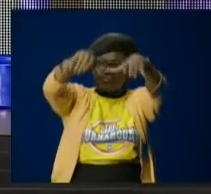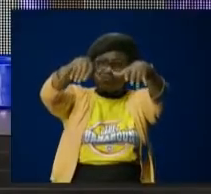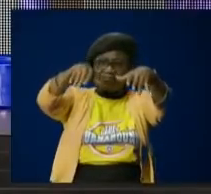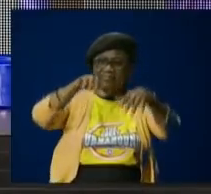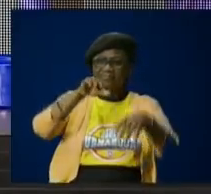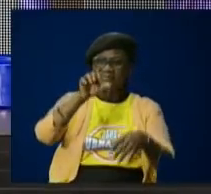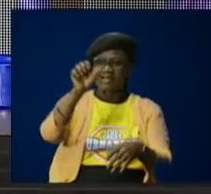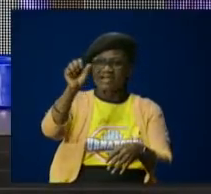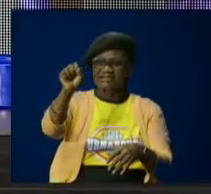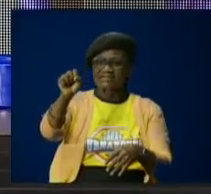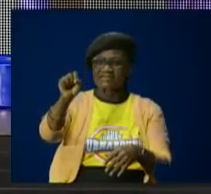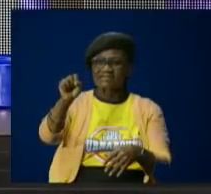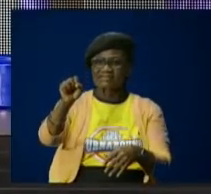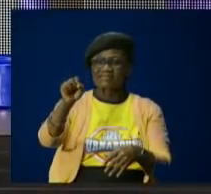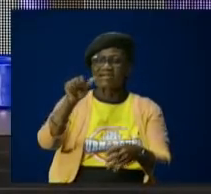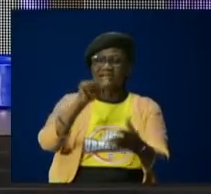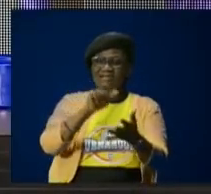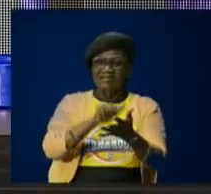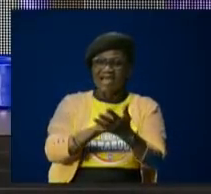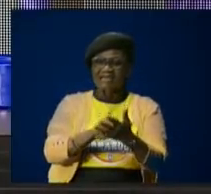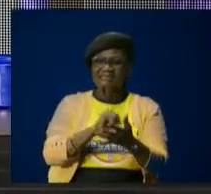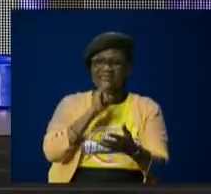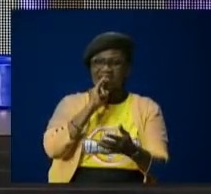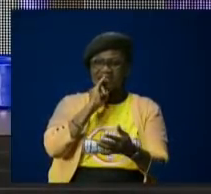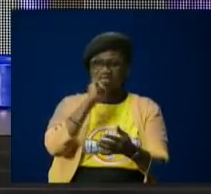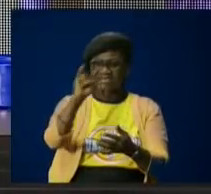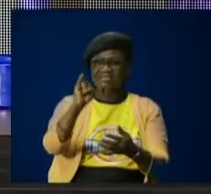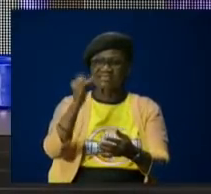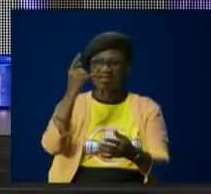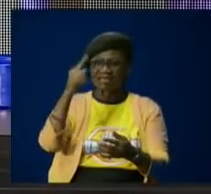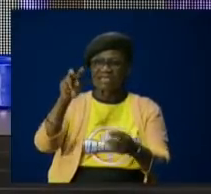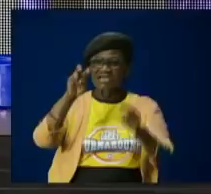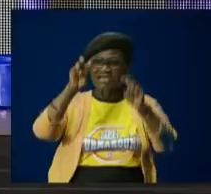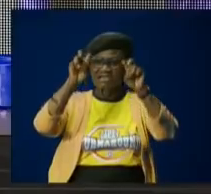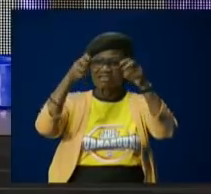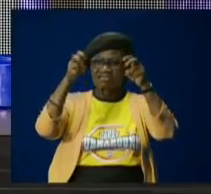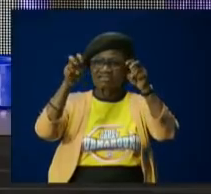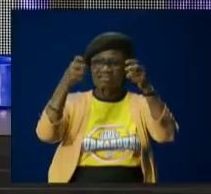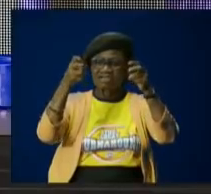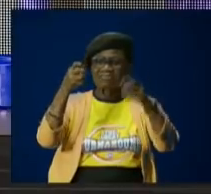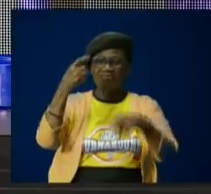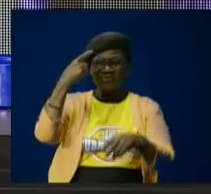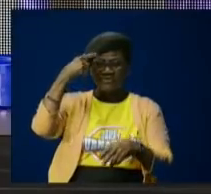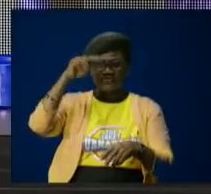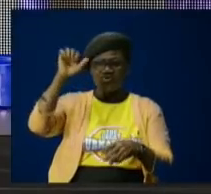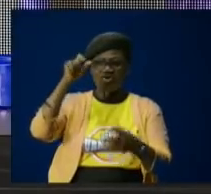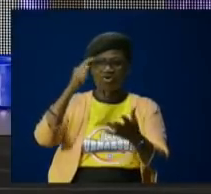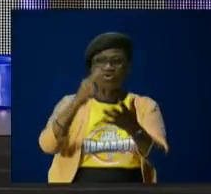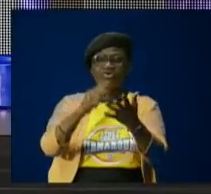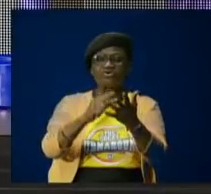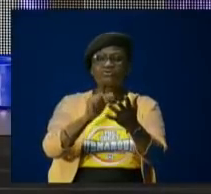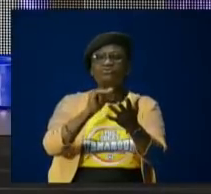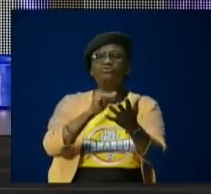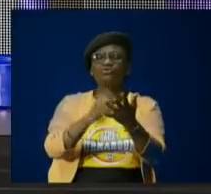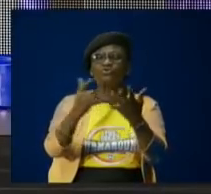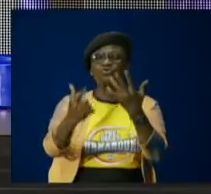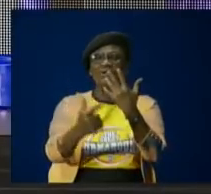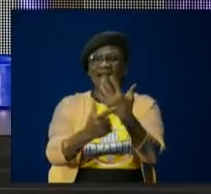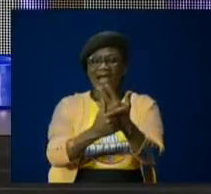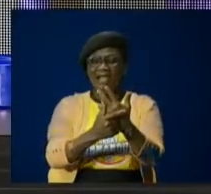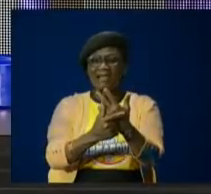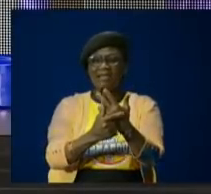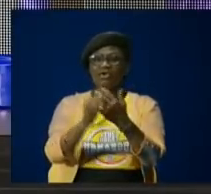Blessings. That's the theme for July. It's God Bless You, Part